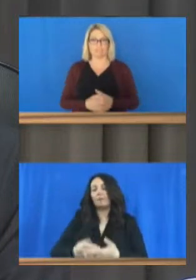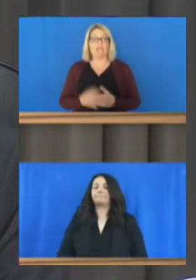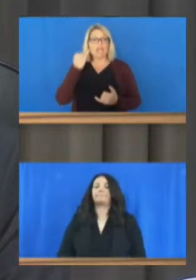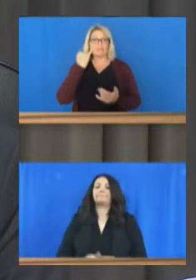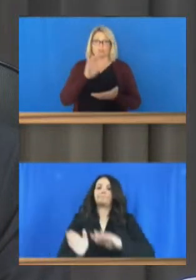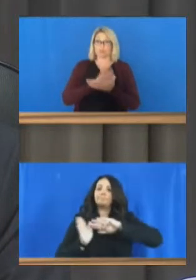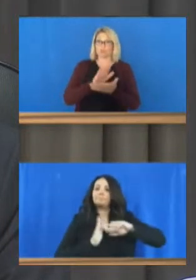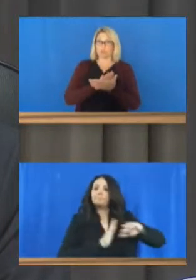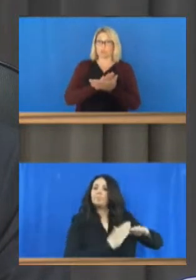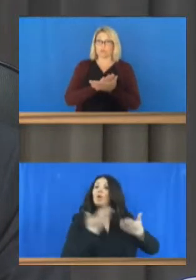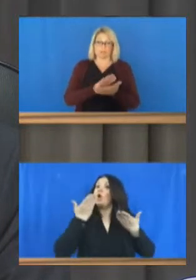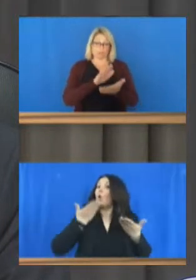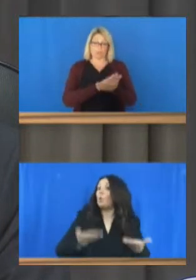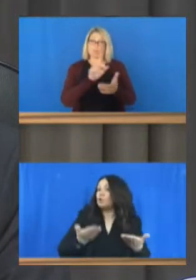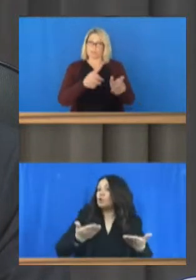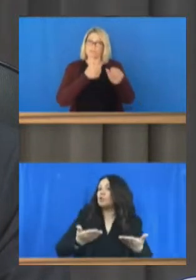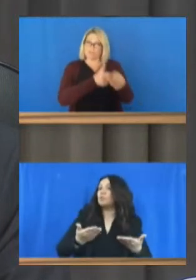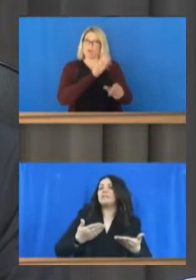happen at the last minute.